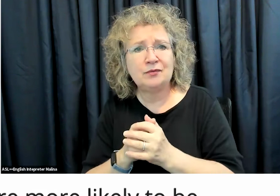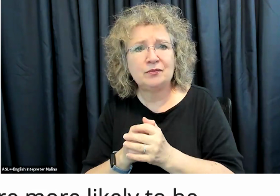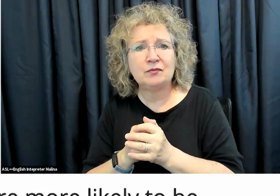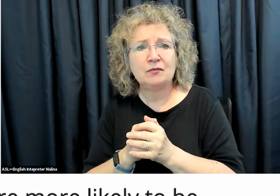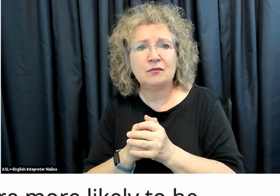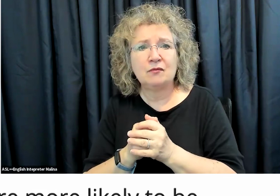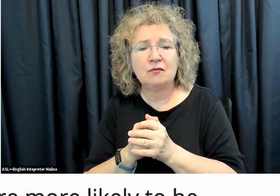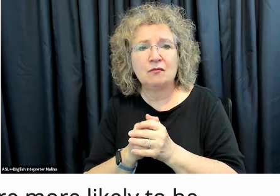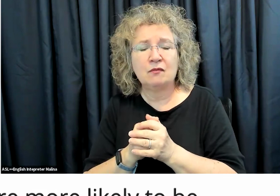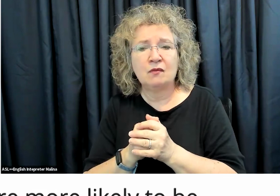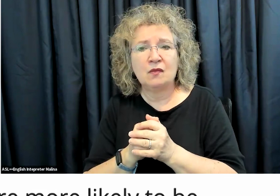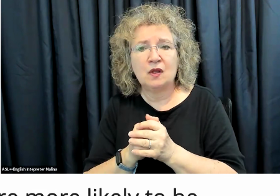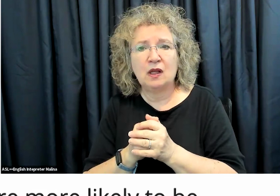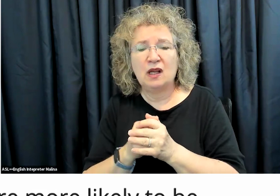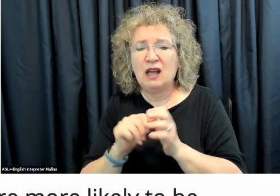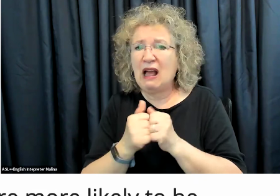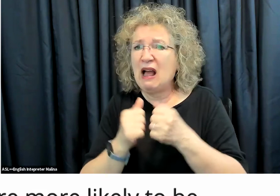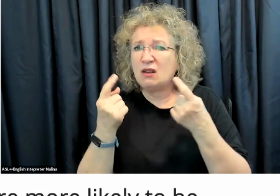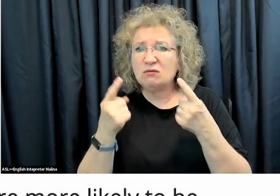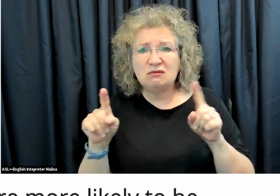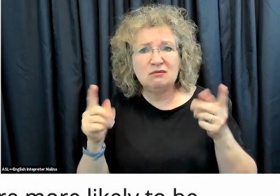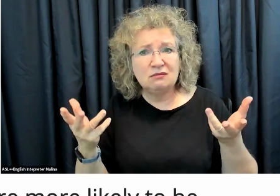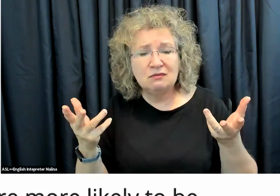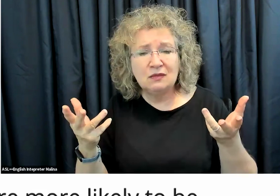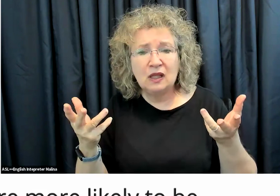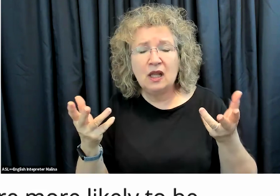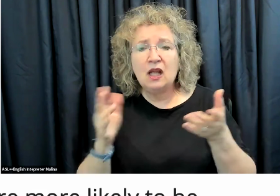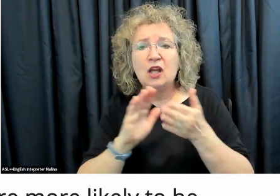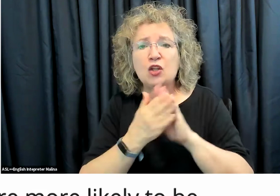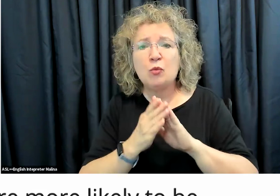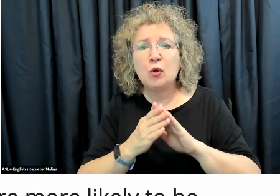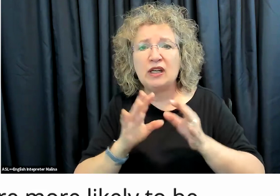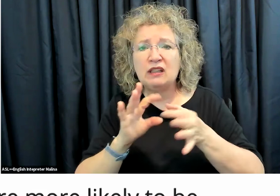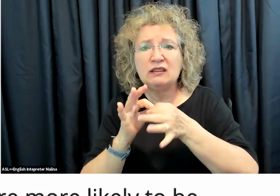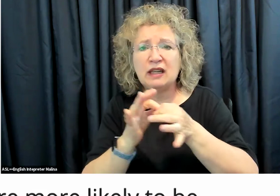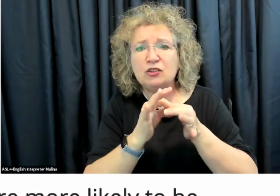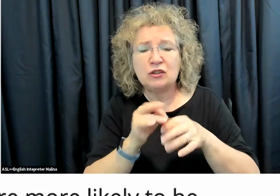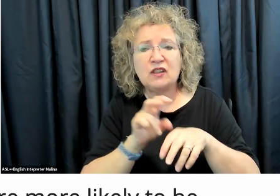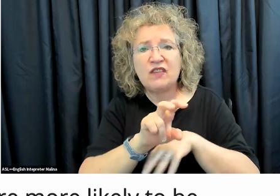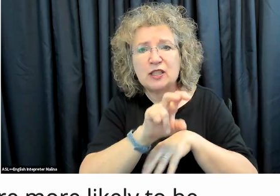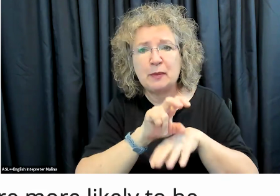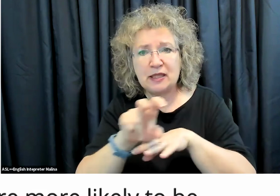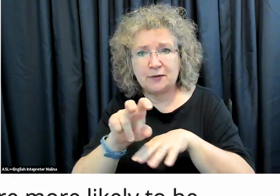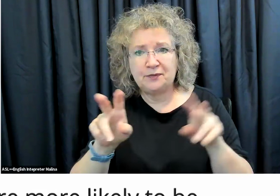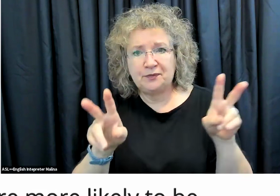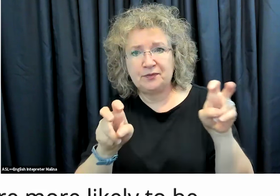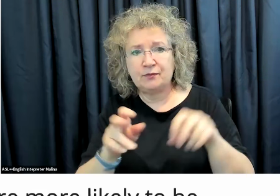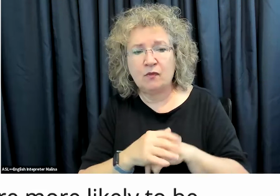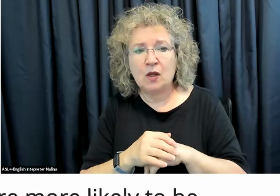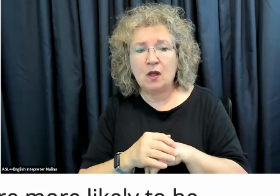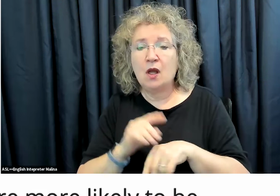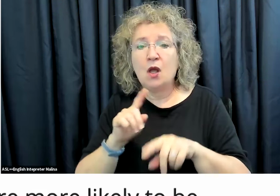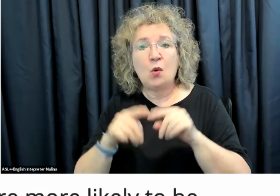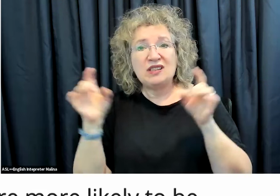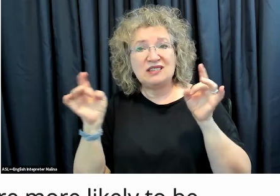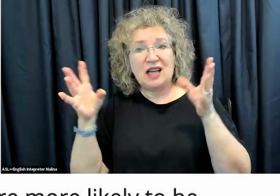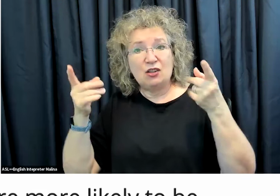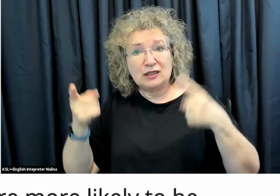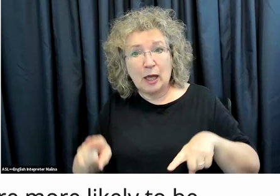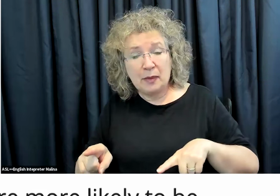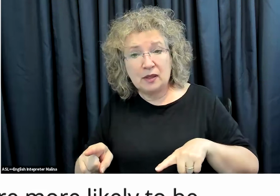We can do this through community connection investment. Research shows that when a disaster hits, people don't first turn to